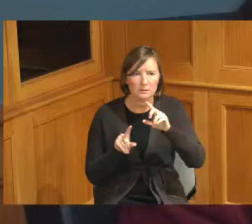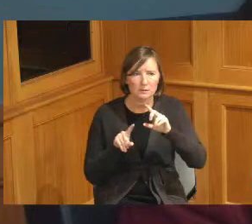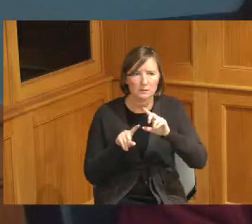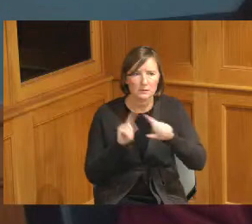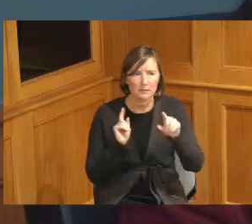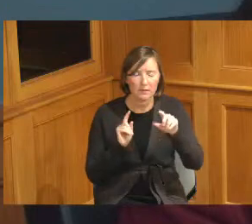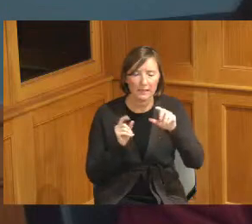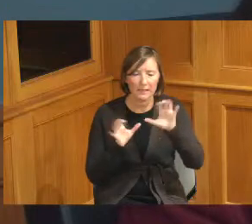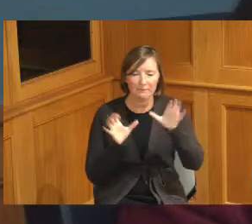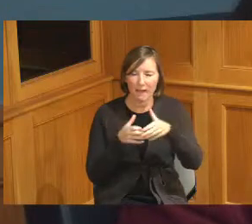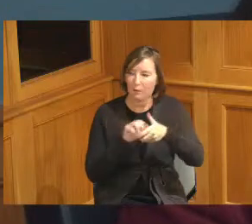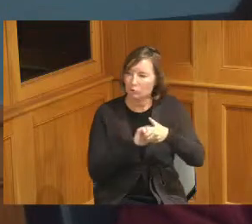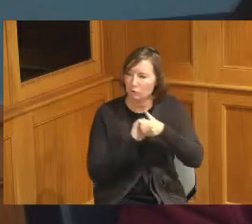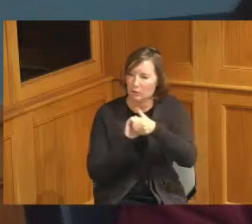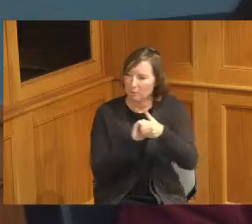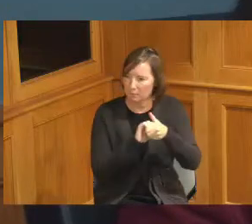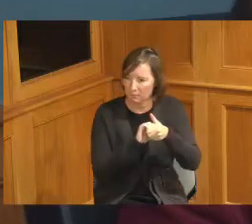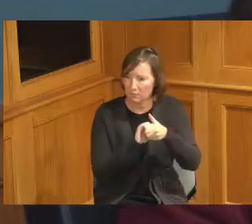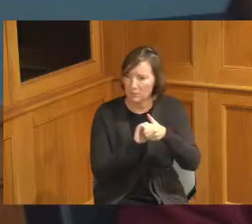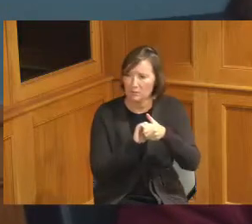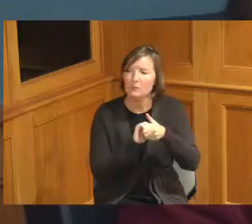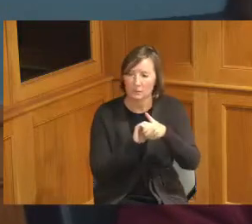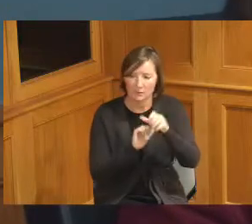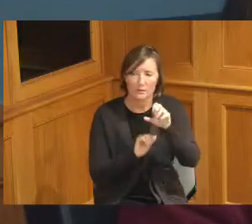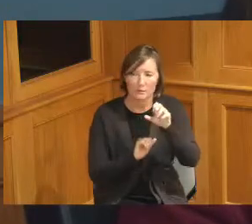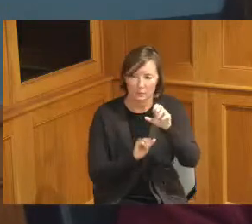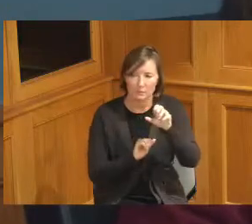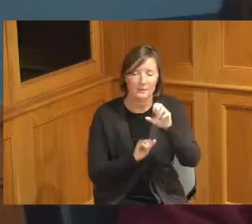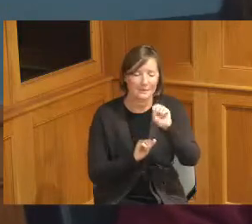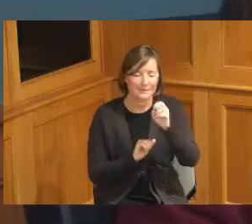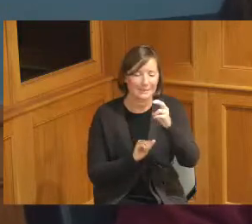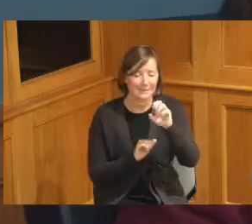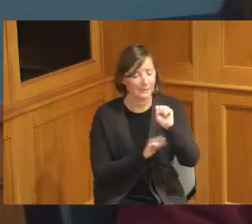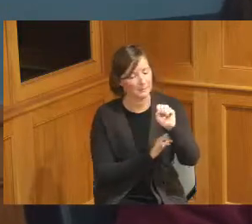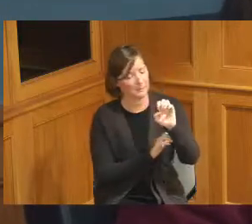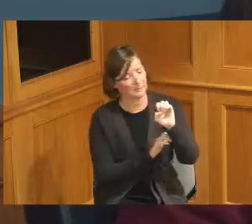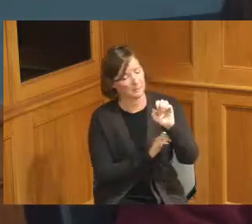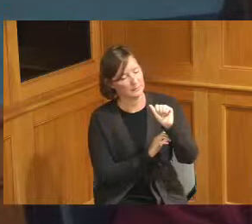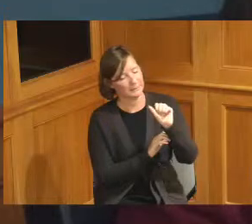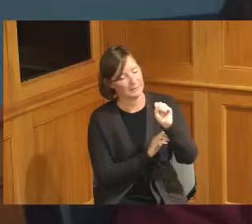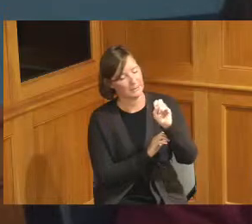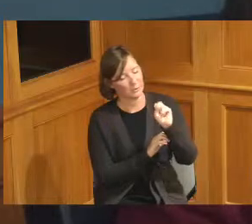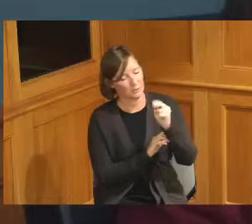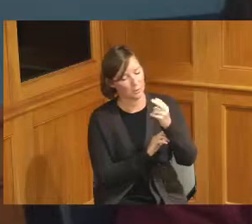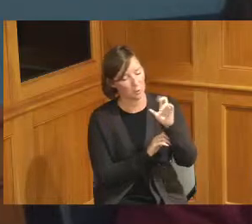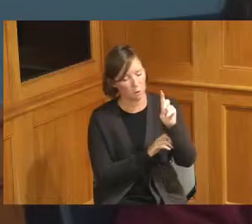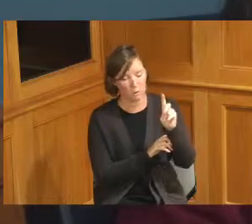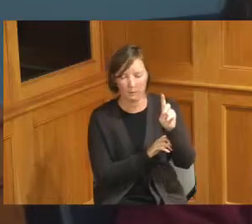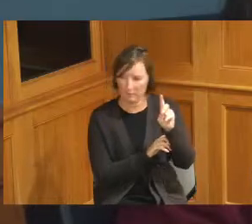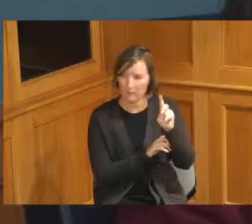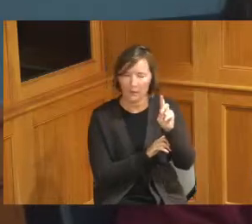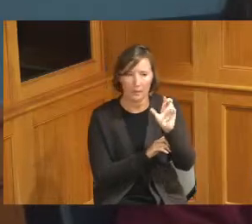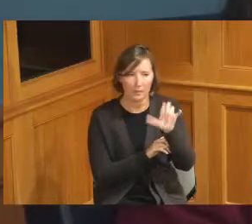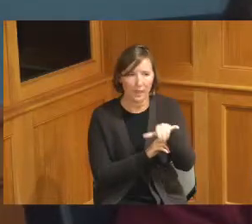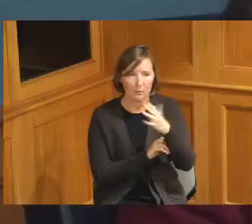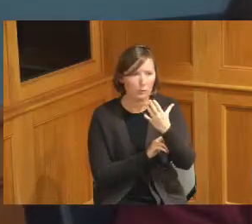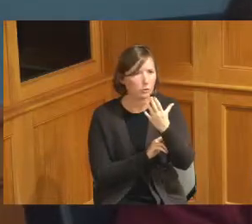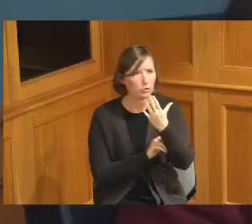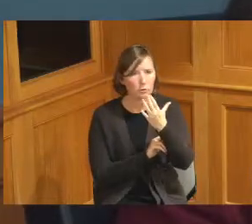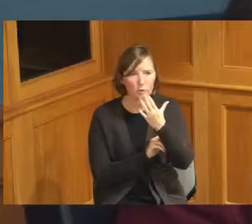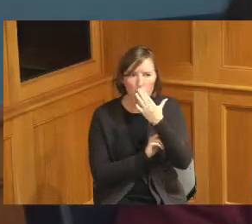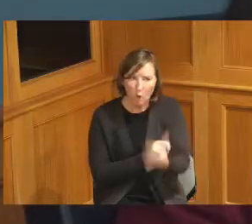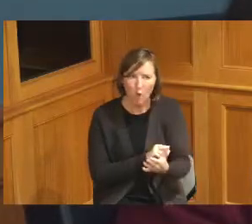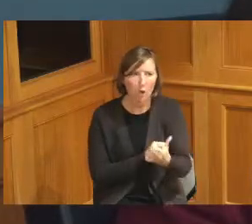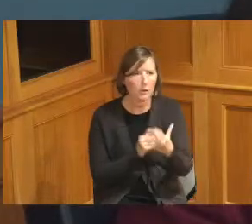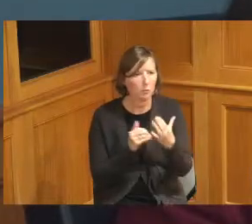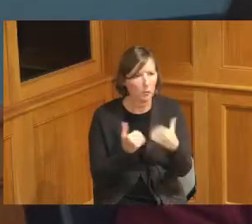the fellowship program. Yes. And I just want to thank you, Season Good, if you're watching. That was really good. Did we solicit them or how